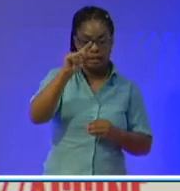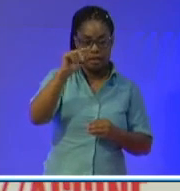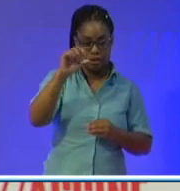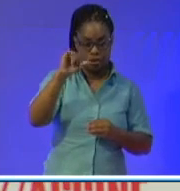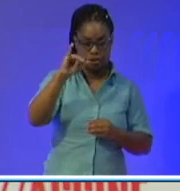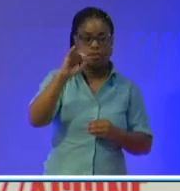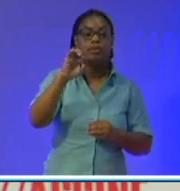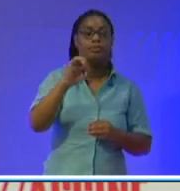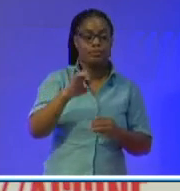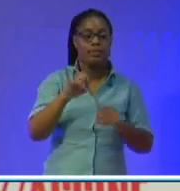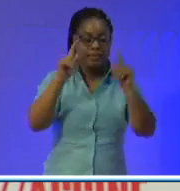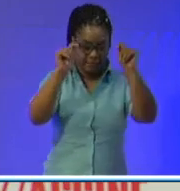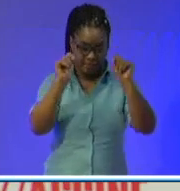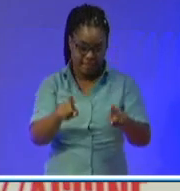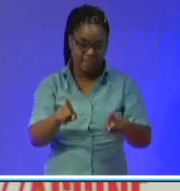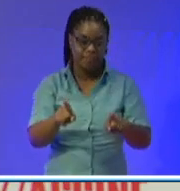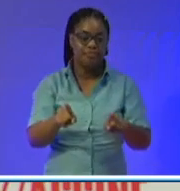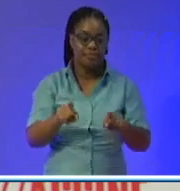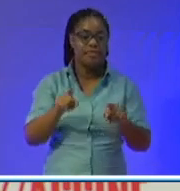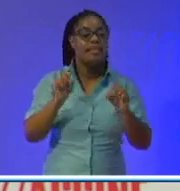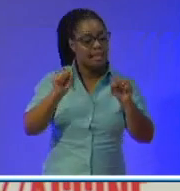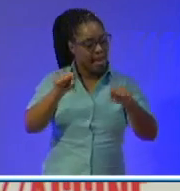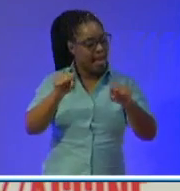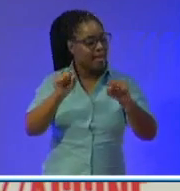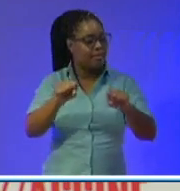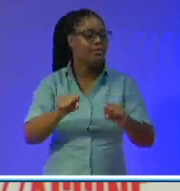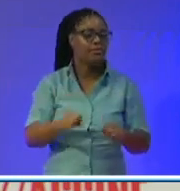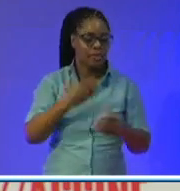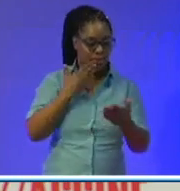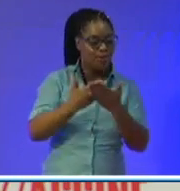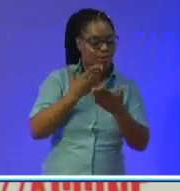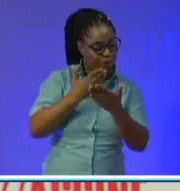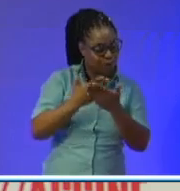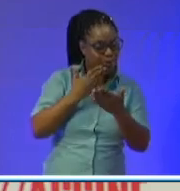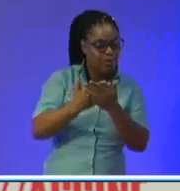practice. It helps the clinicians know